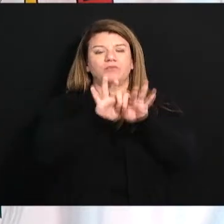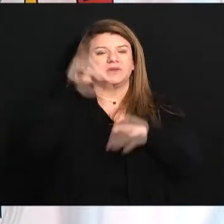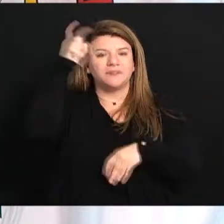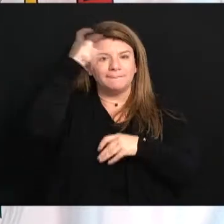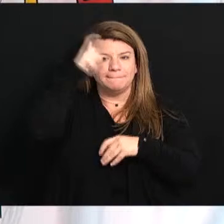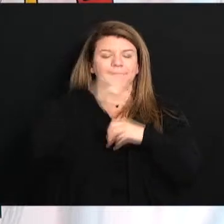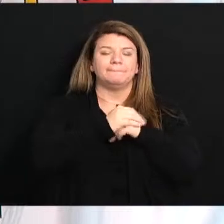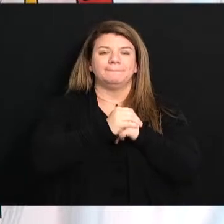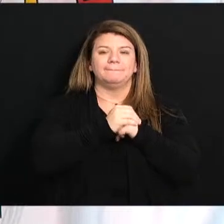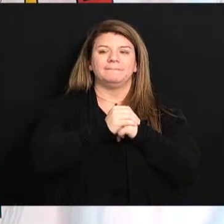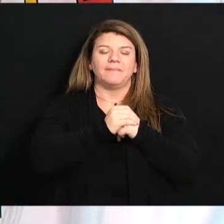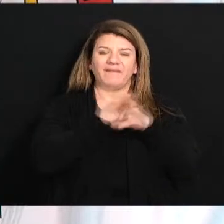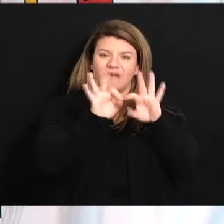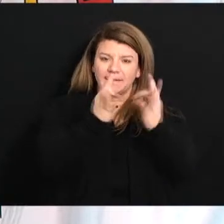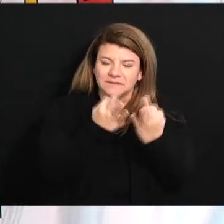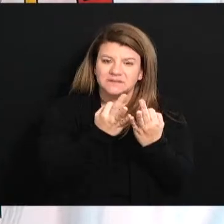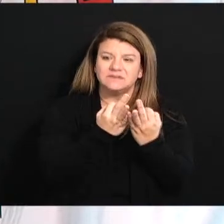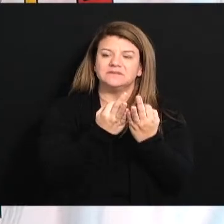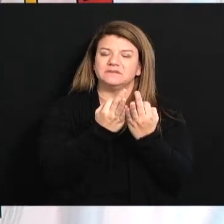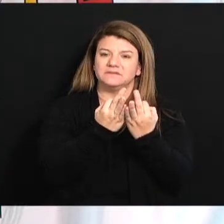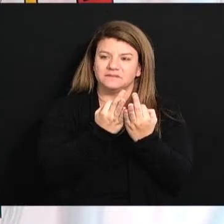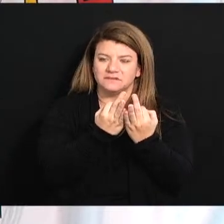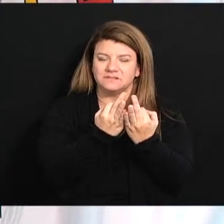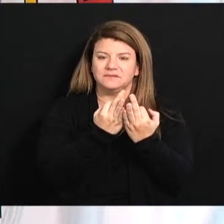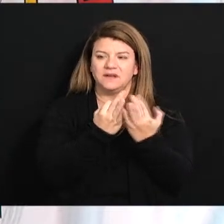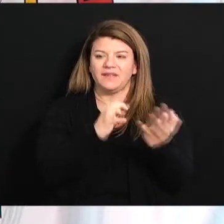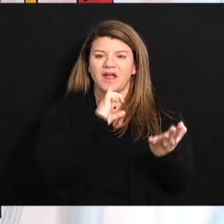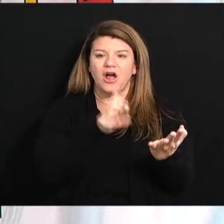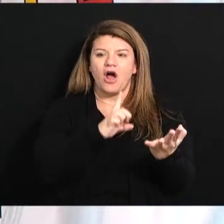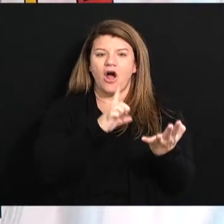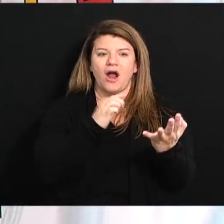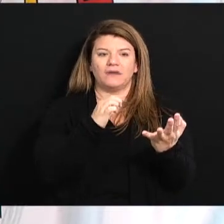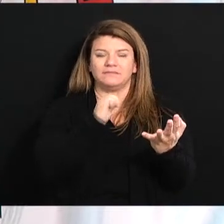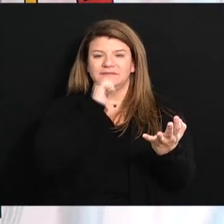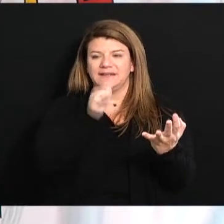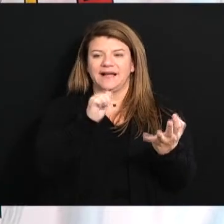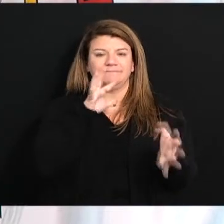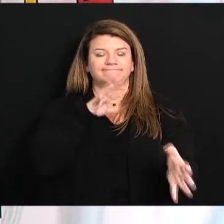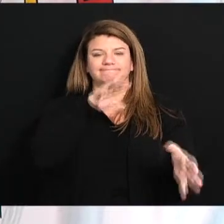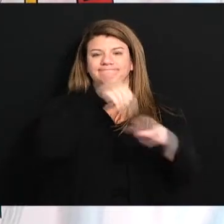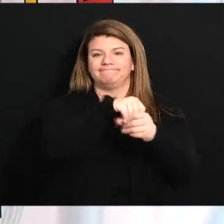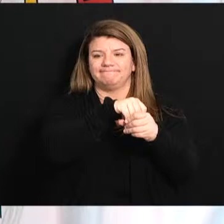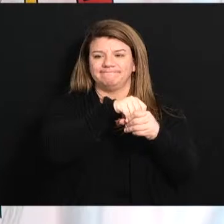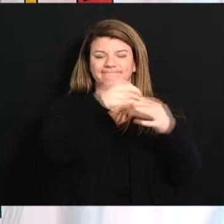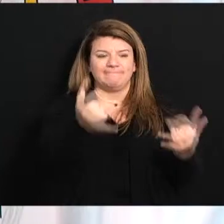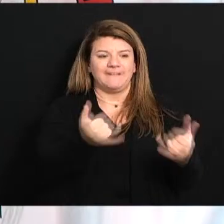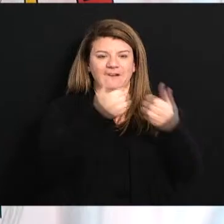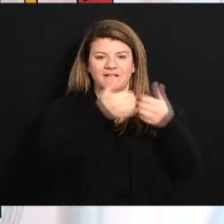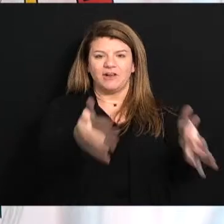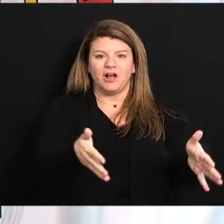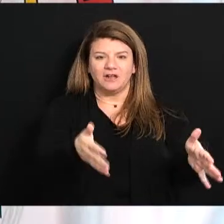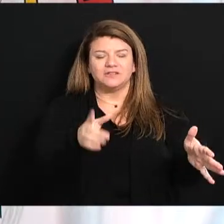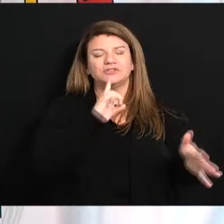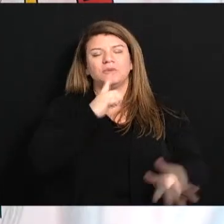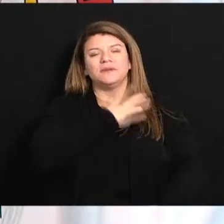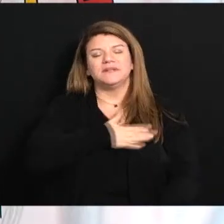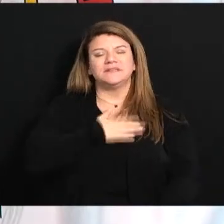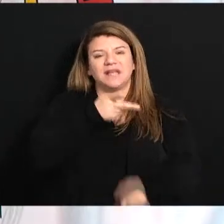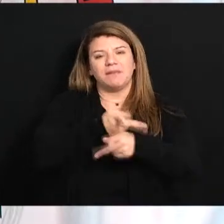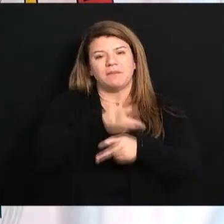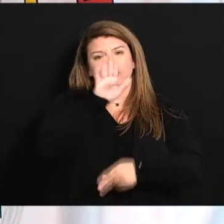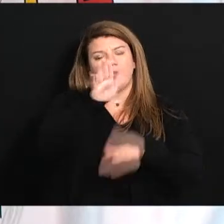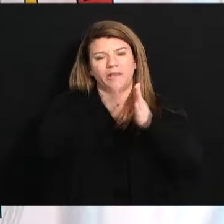you know, that families, you know, are going without. And so please keep them in your